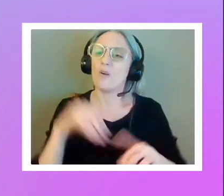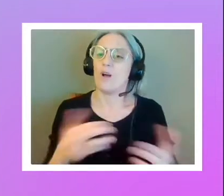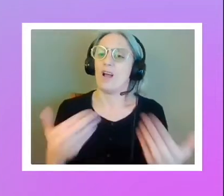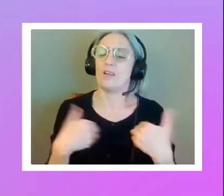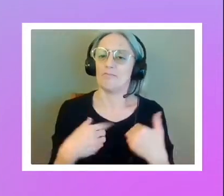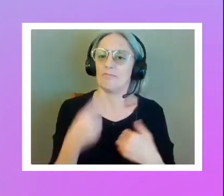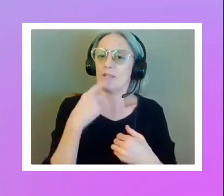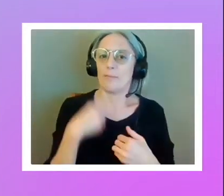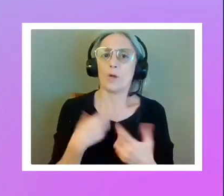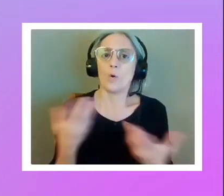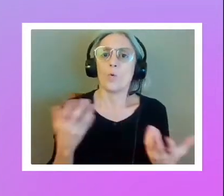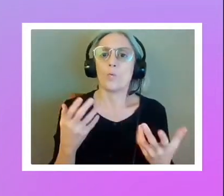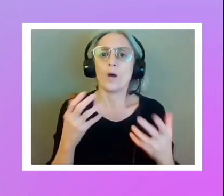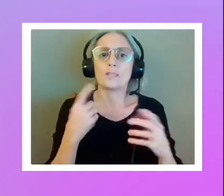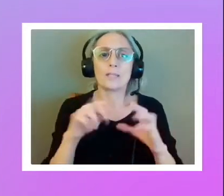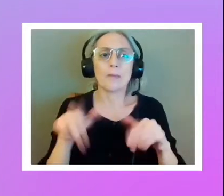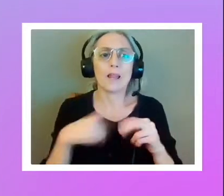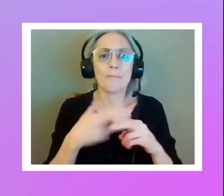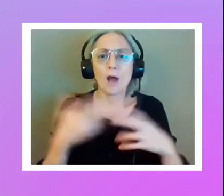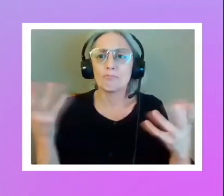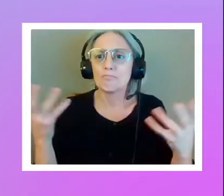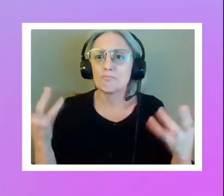what is this email about?